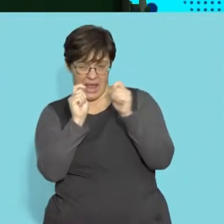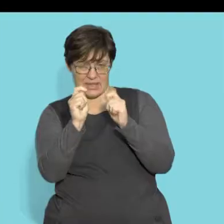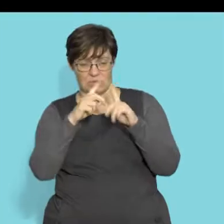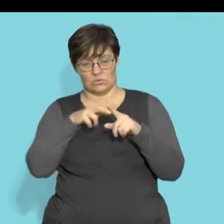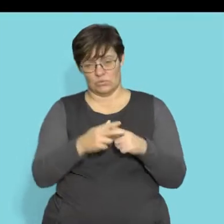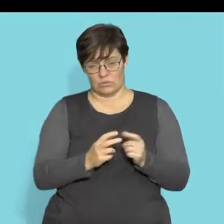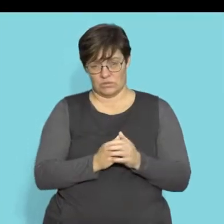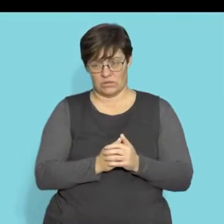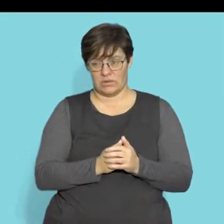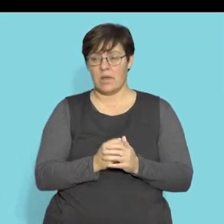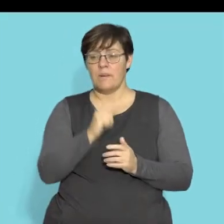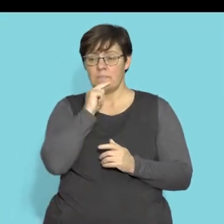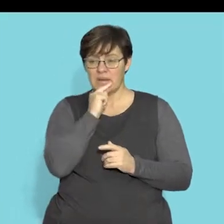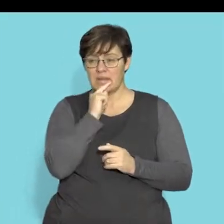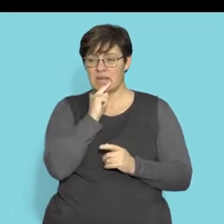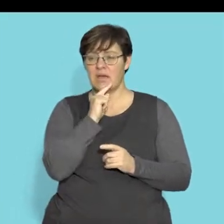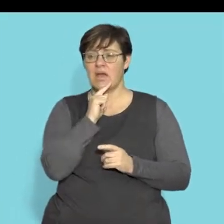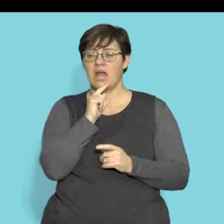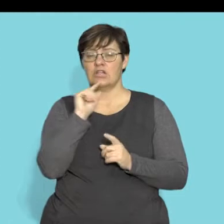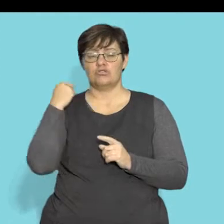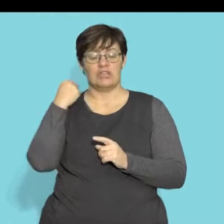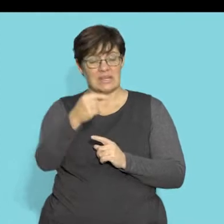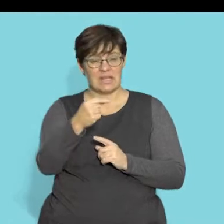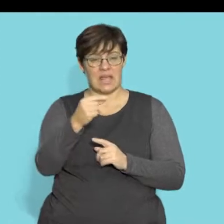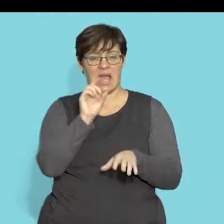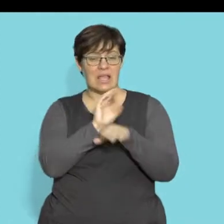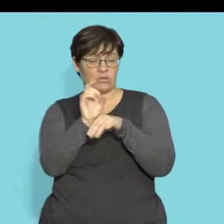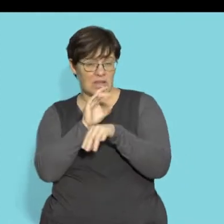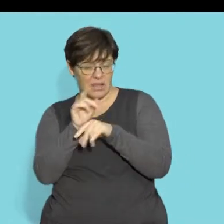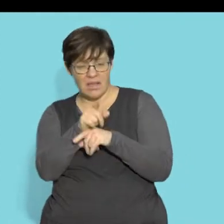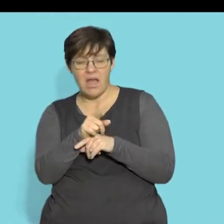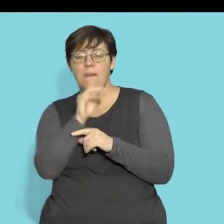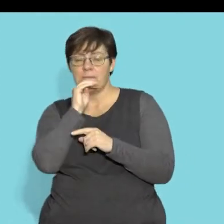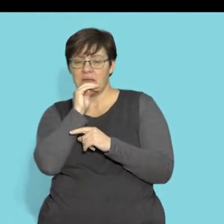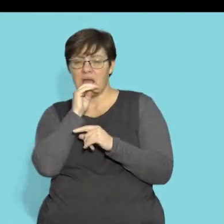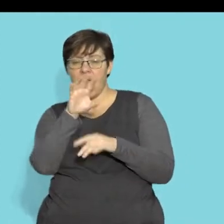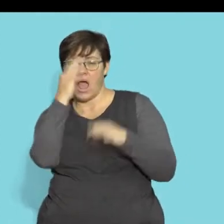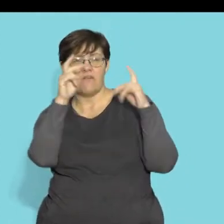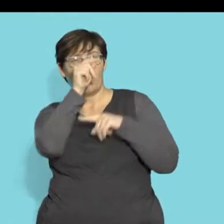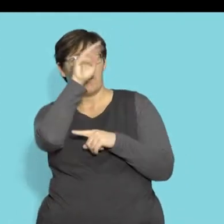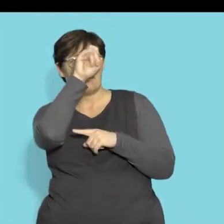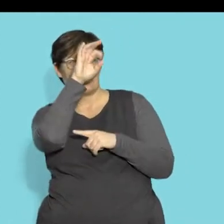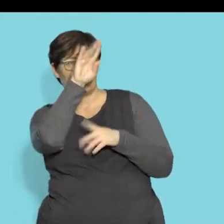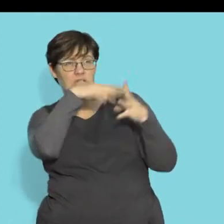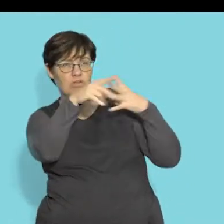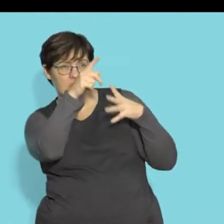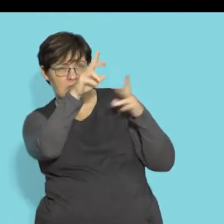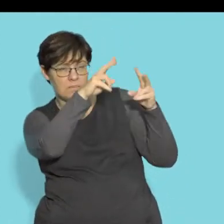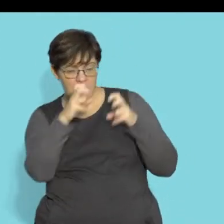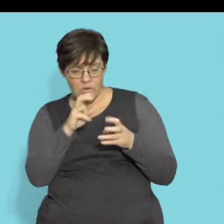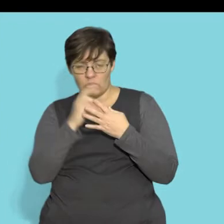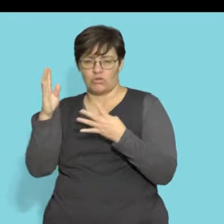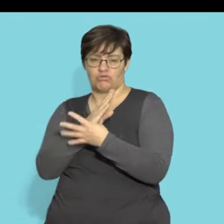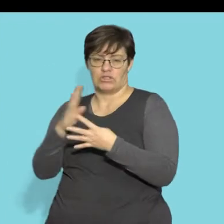important that you understand that genetic counseling relies on information that you assess from pedigree charts as well as from genetic